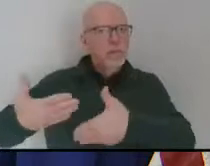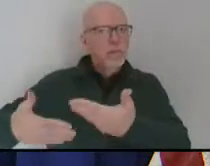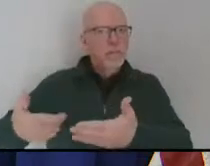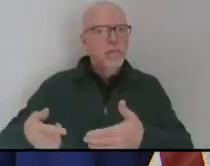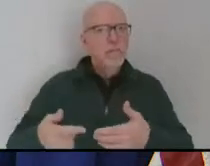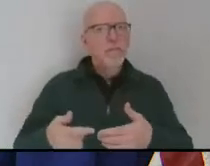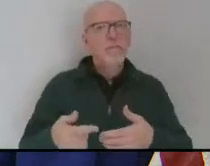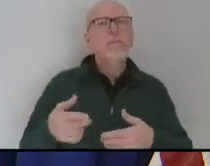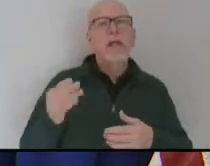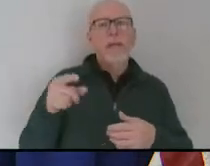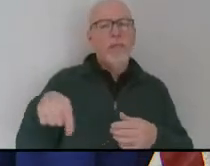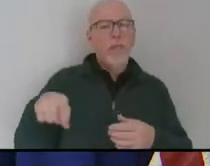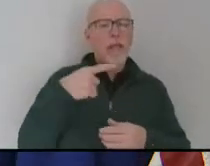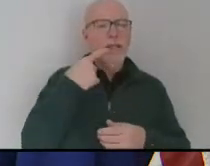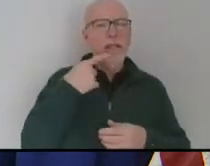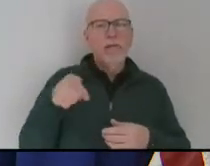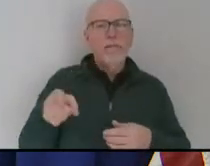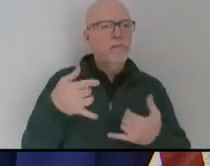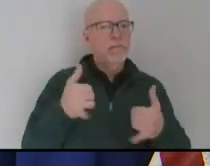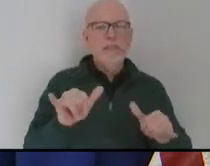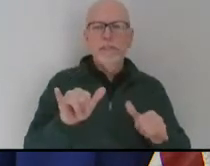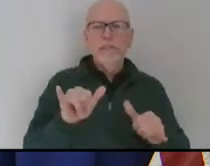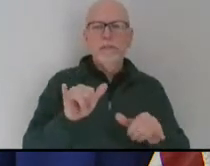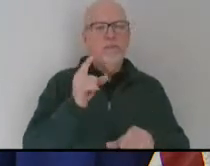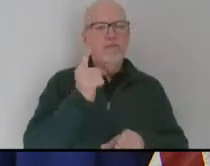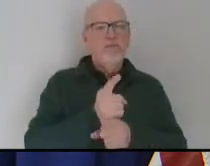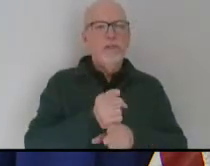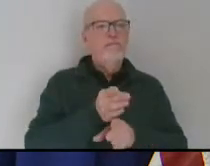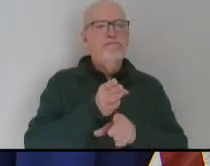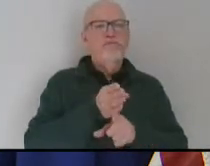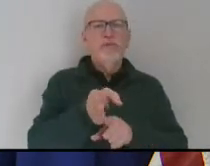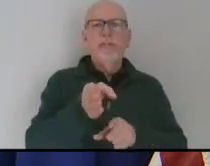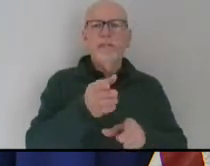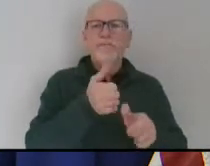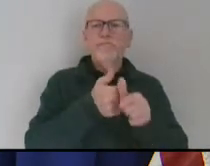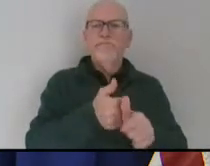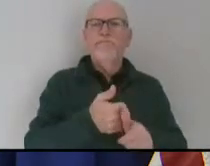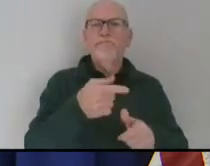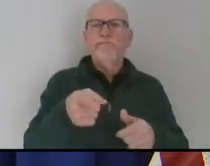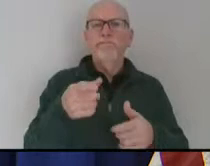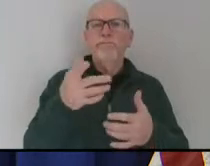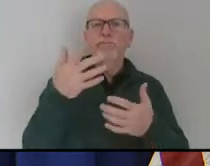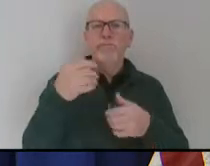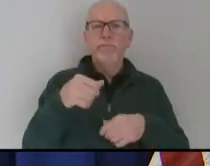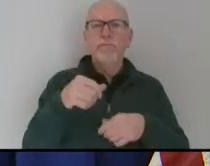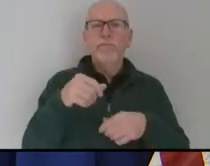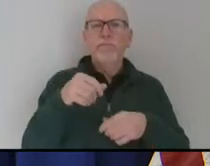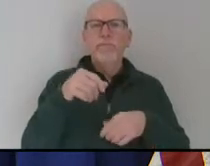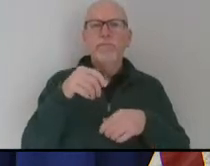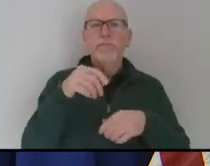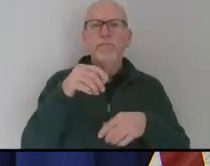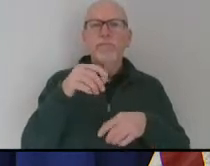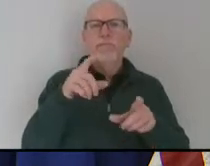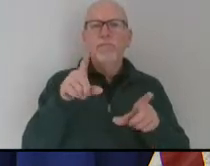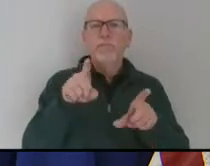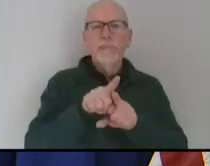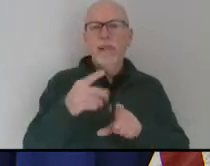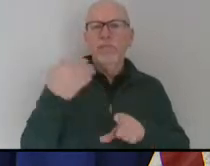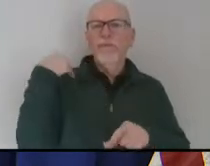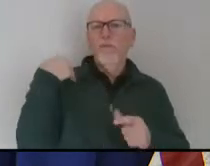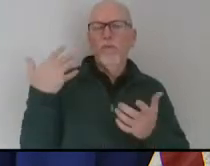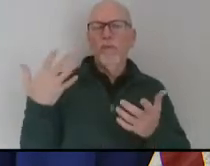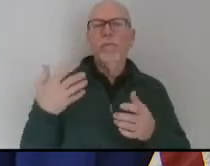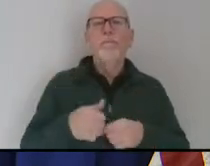they have said that they're still on track or, holding the calendar as before.